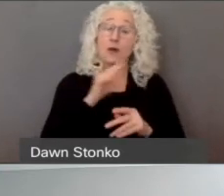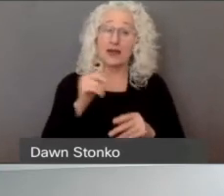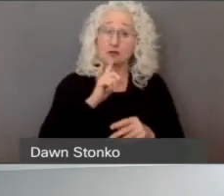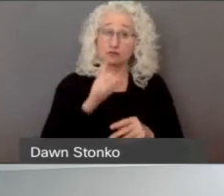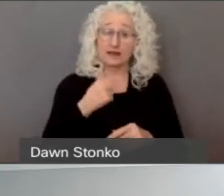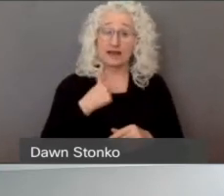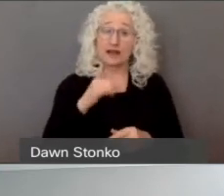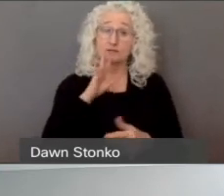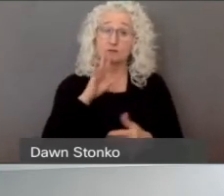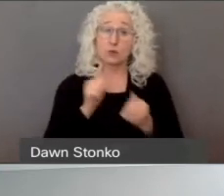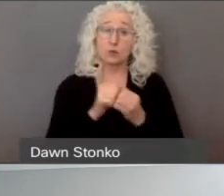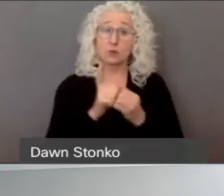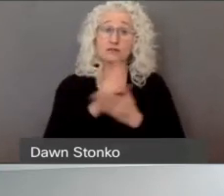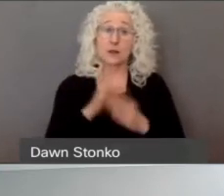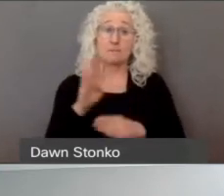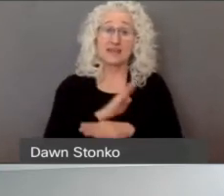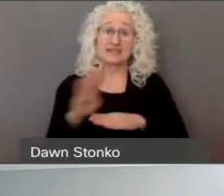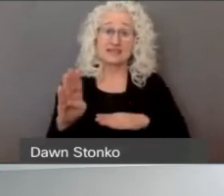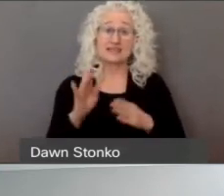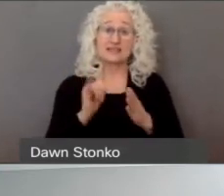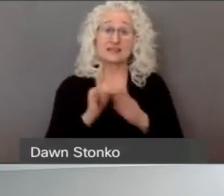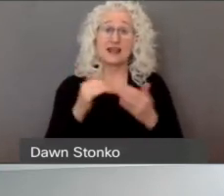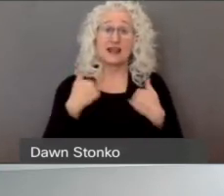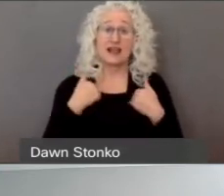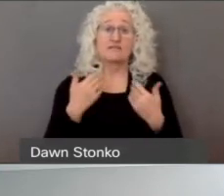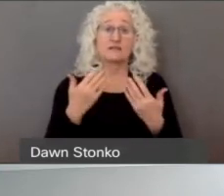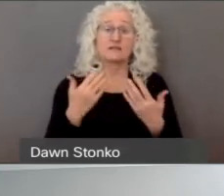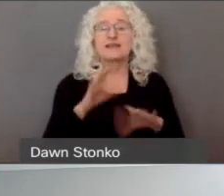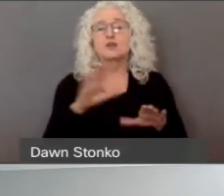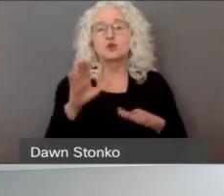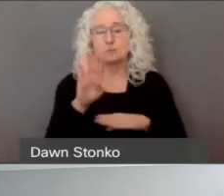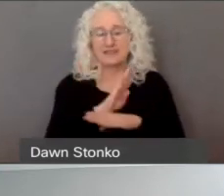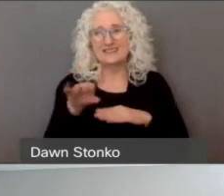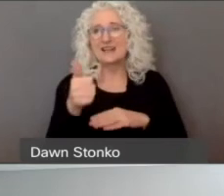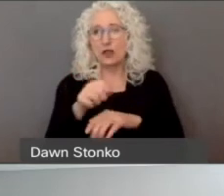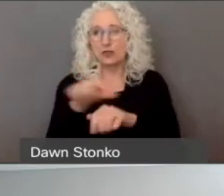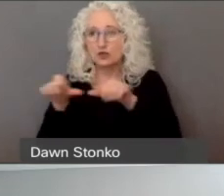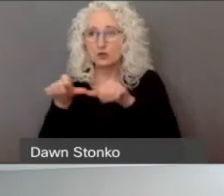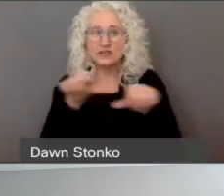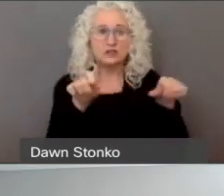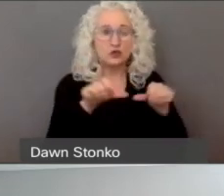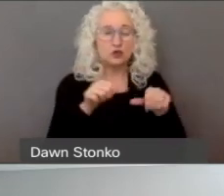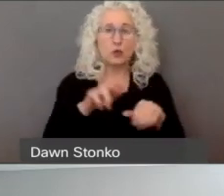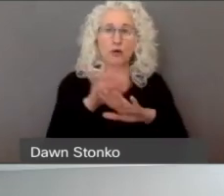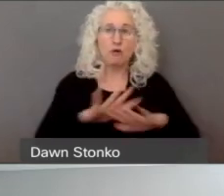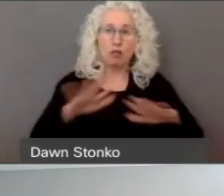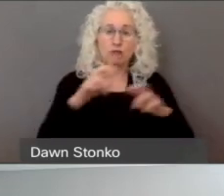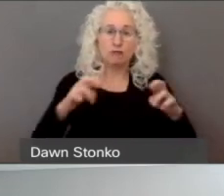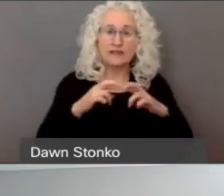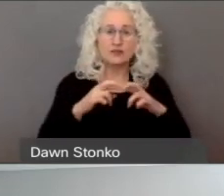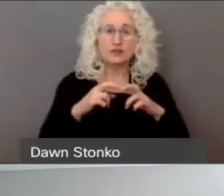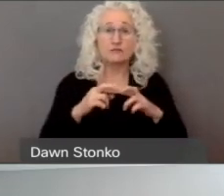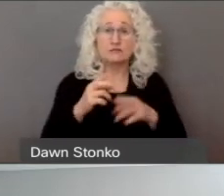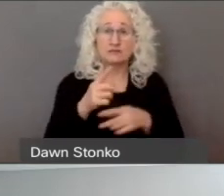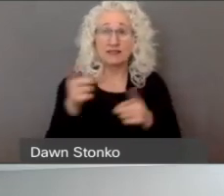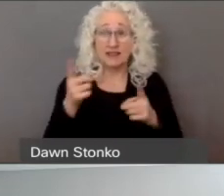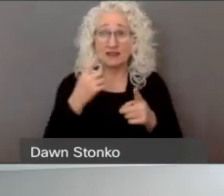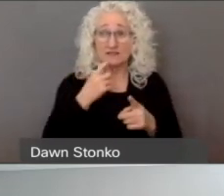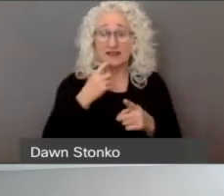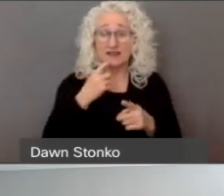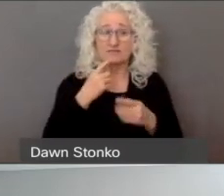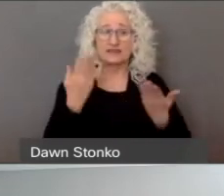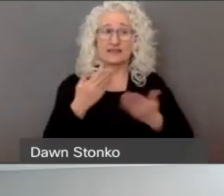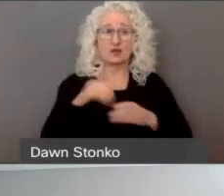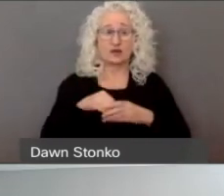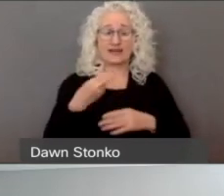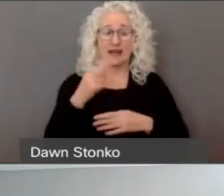some businesses who do business in other jurisdictions or throughout the region, and they have said that here in Howard County,